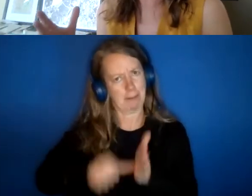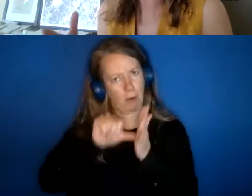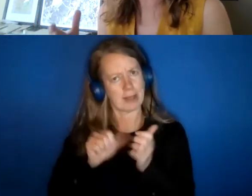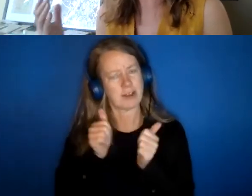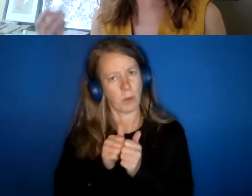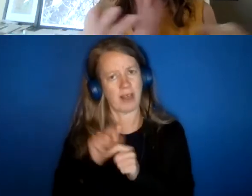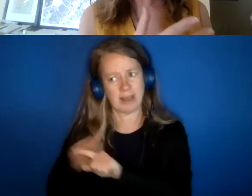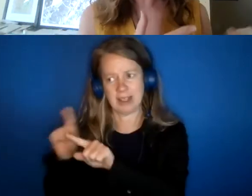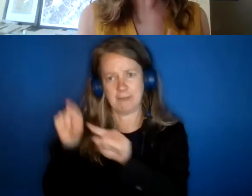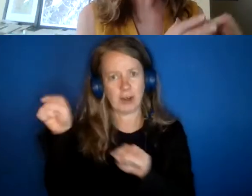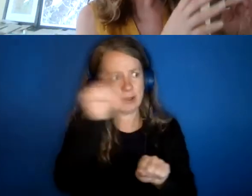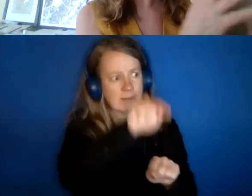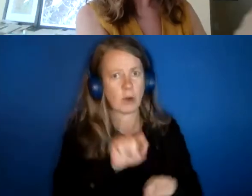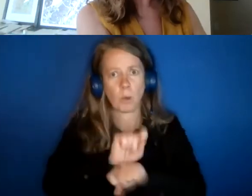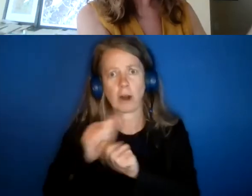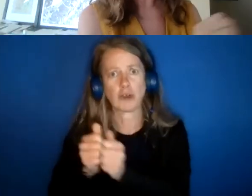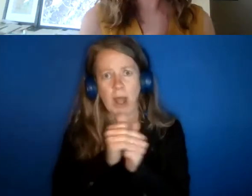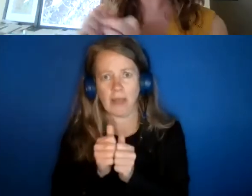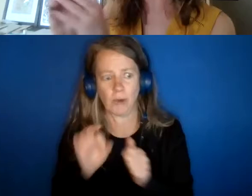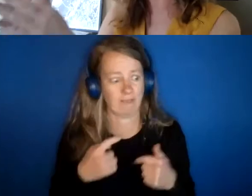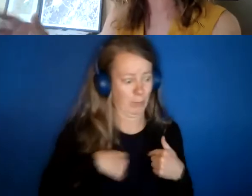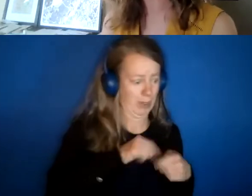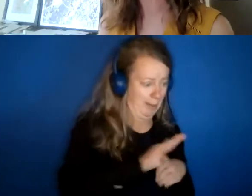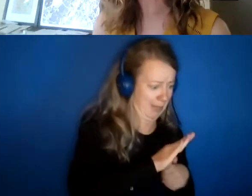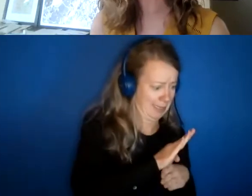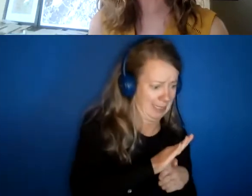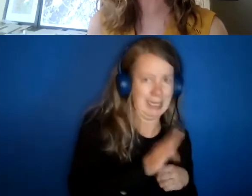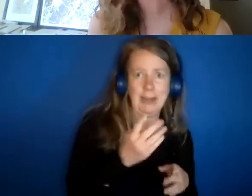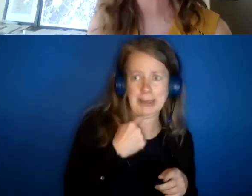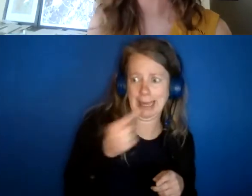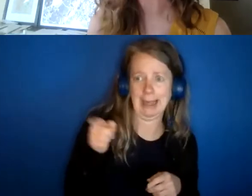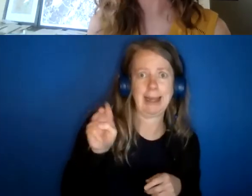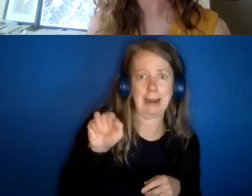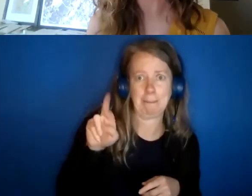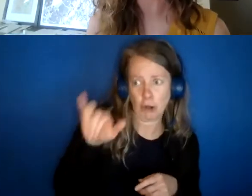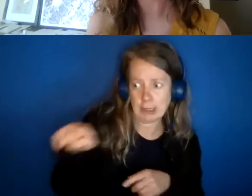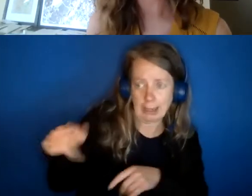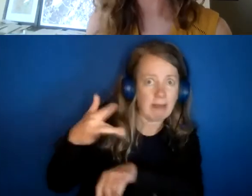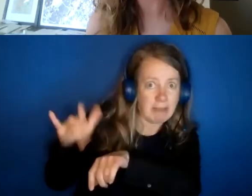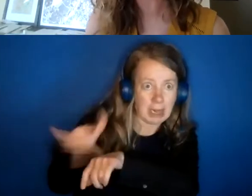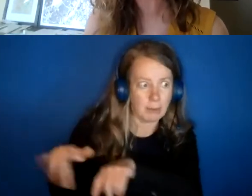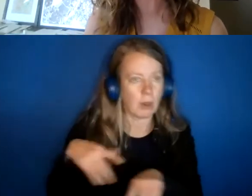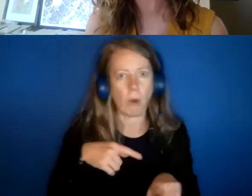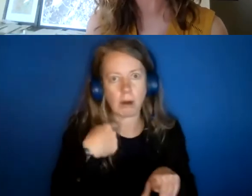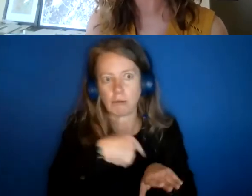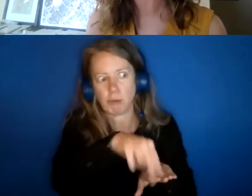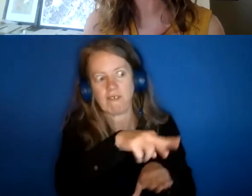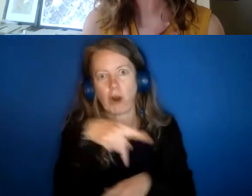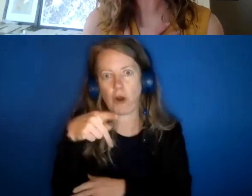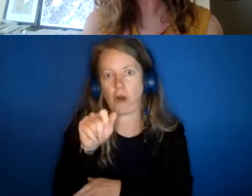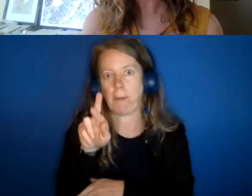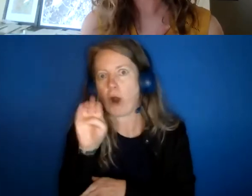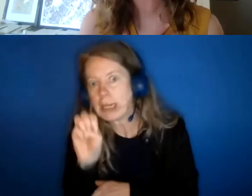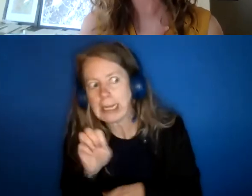busy and we tell you, Mercy's got this or Party's got this. So that's been really impressive about working in the region. Something that I've very